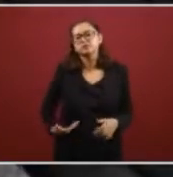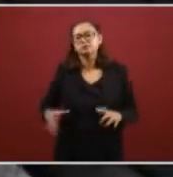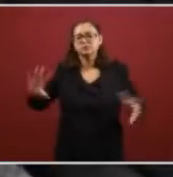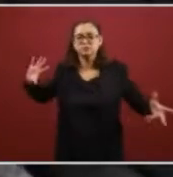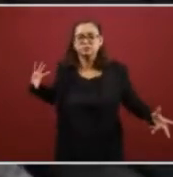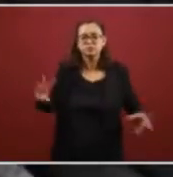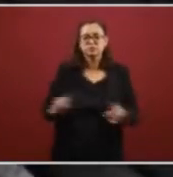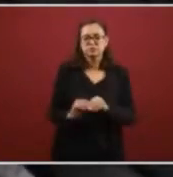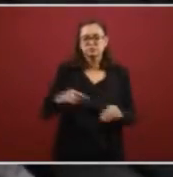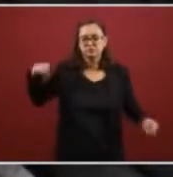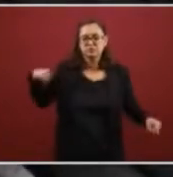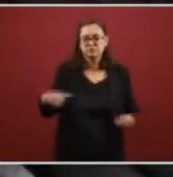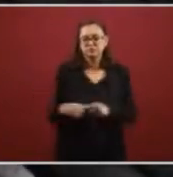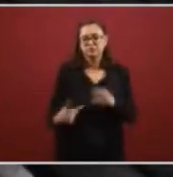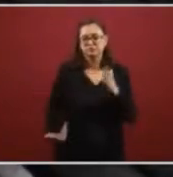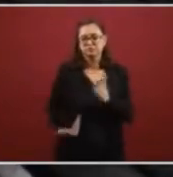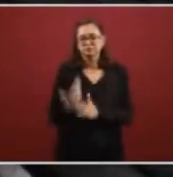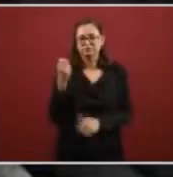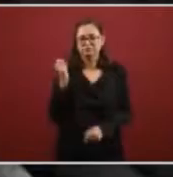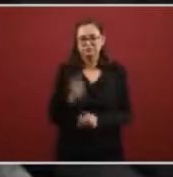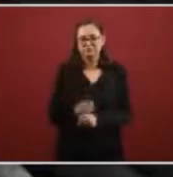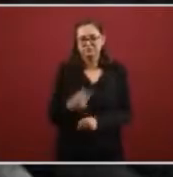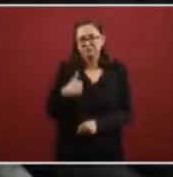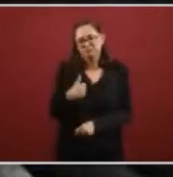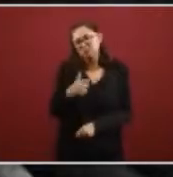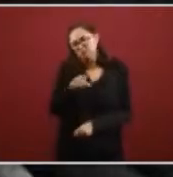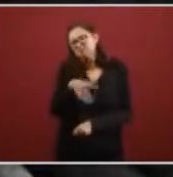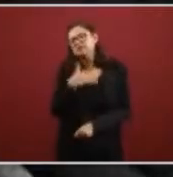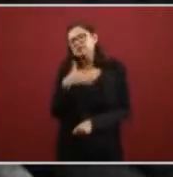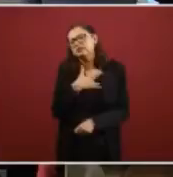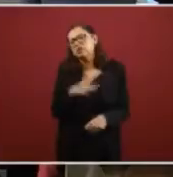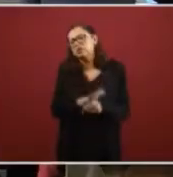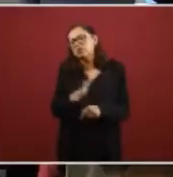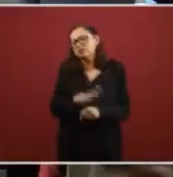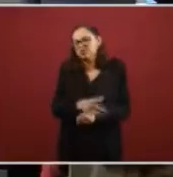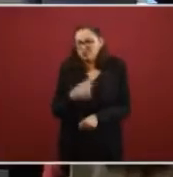So what is the balance